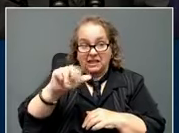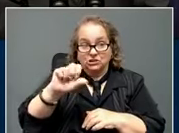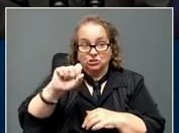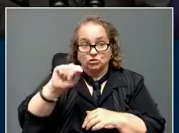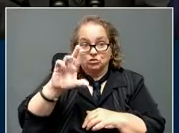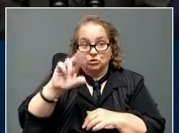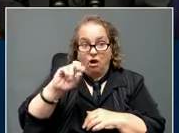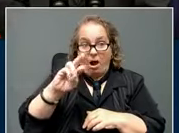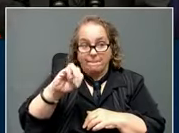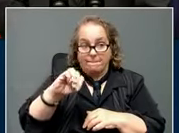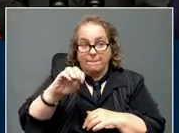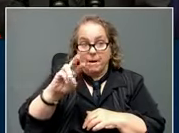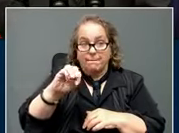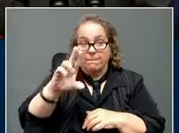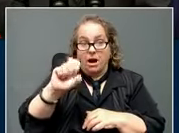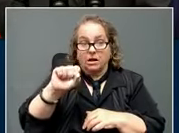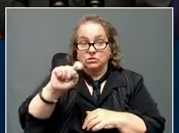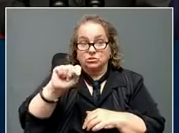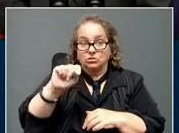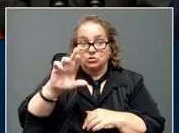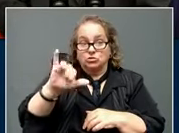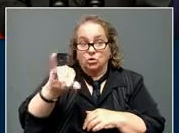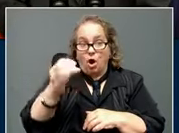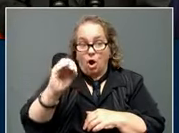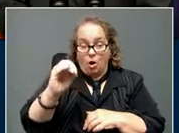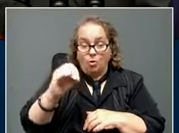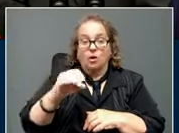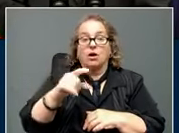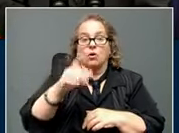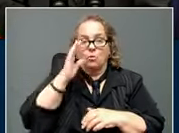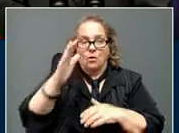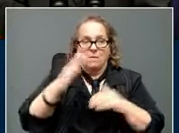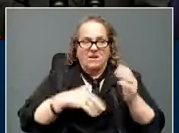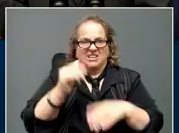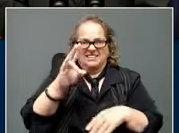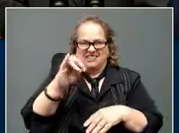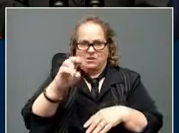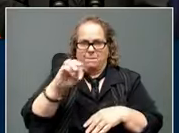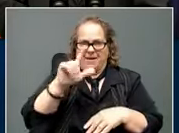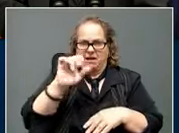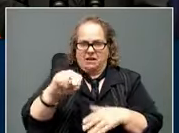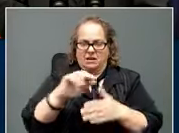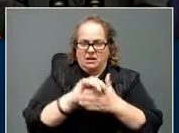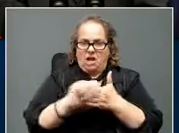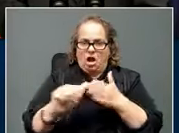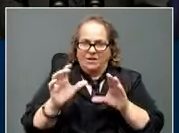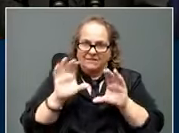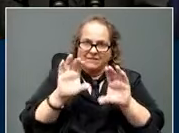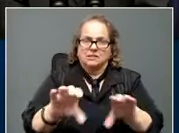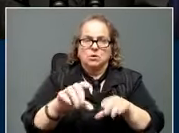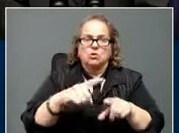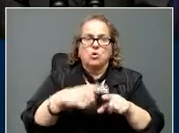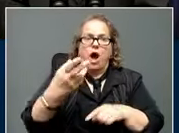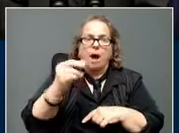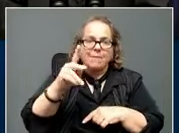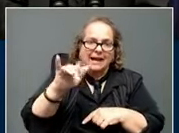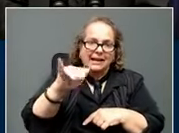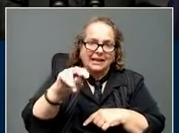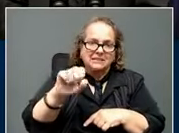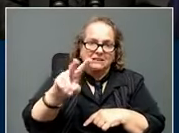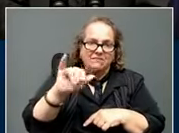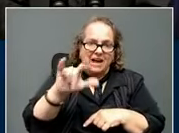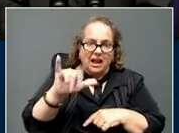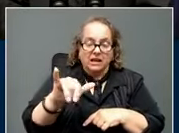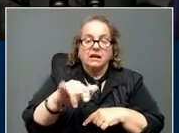Kentucky with a $70 million investment to build a second facility in Hopkins County that'll create 51 jobs with an hourly wage